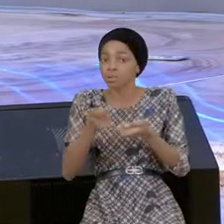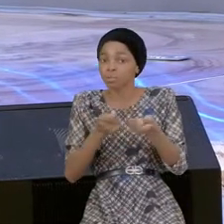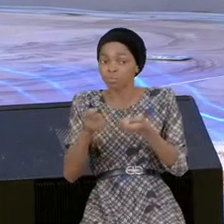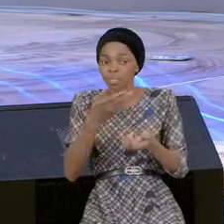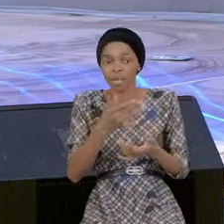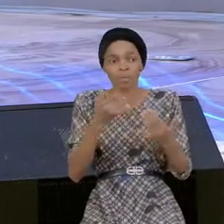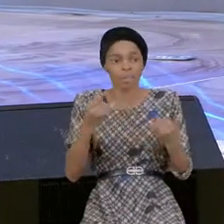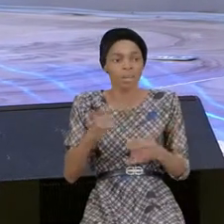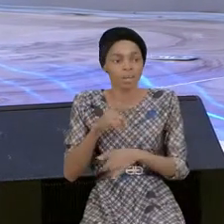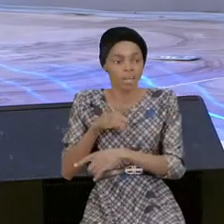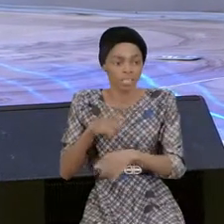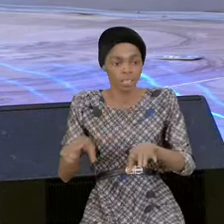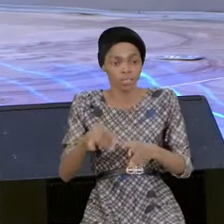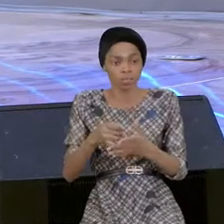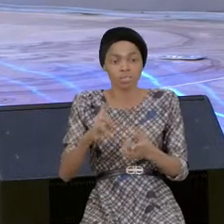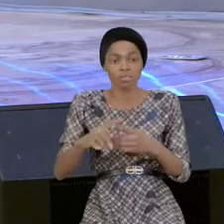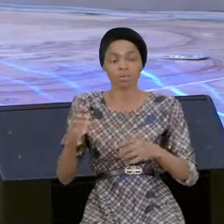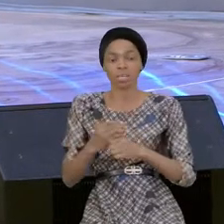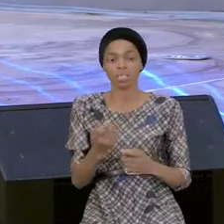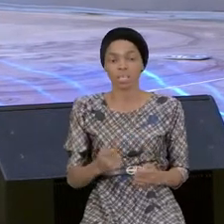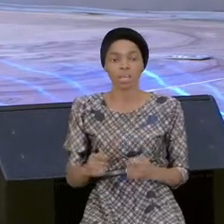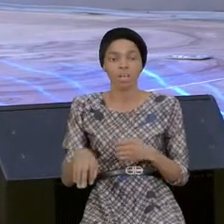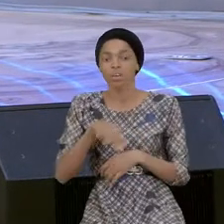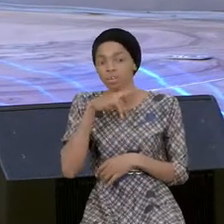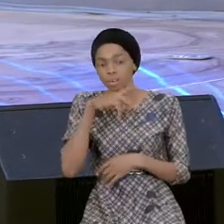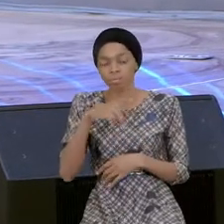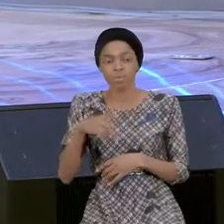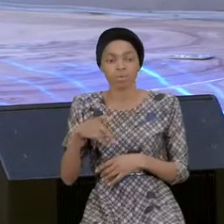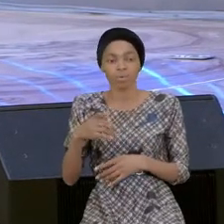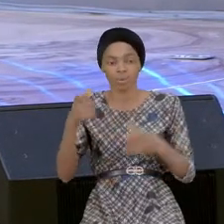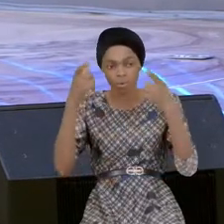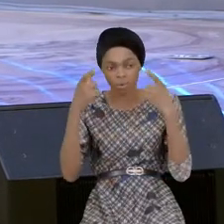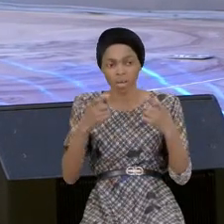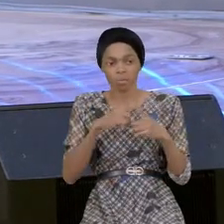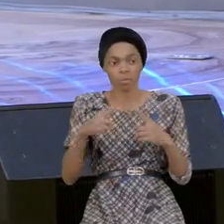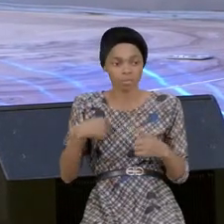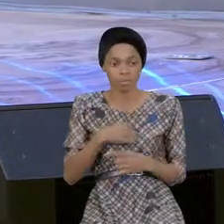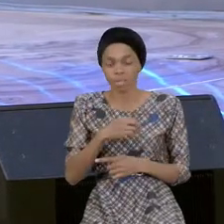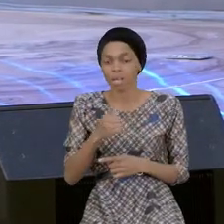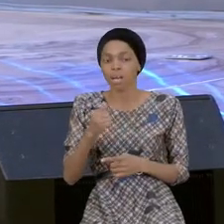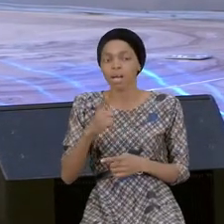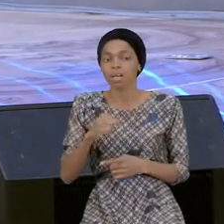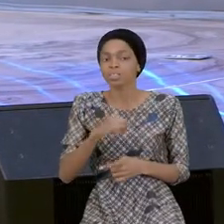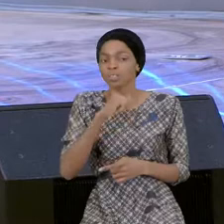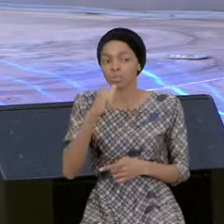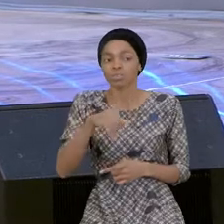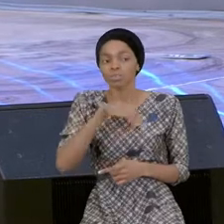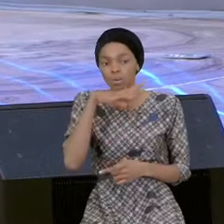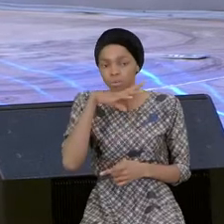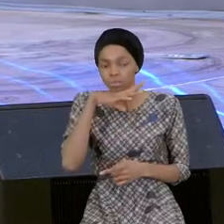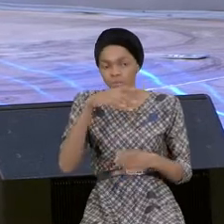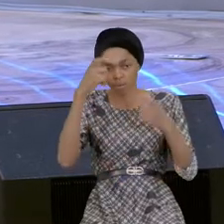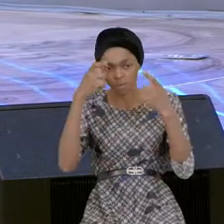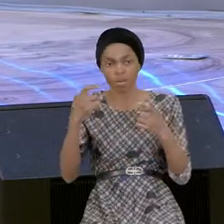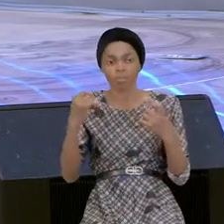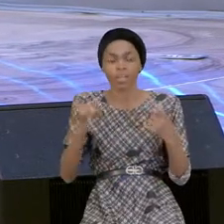do it to obtain a corruptible crown, but we an incorruptible. Verse 26, they